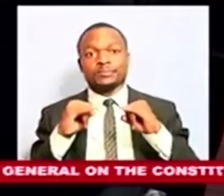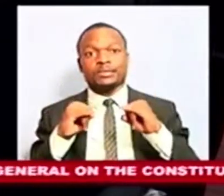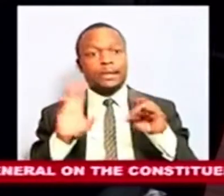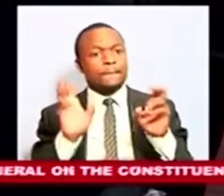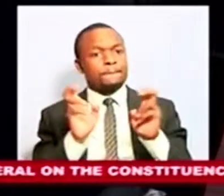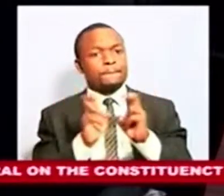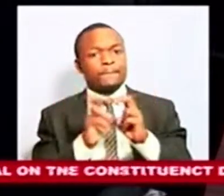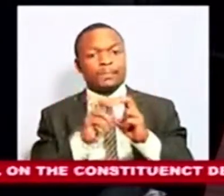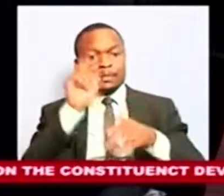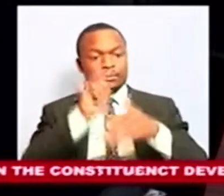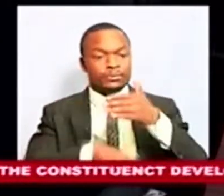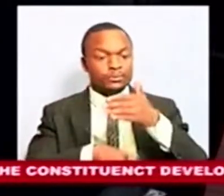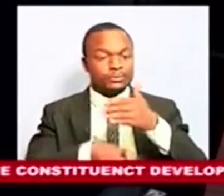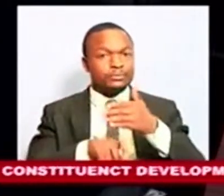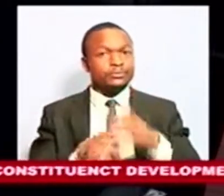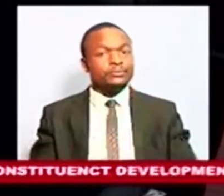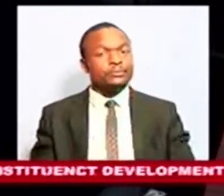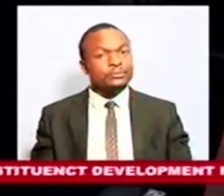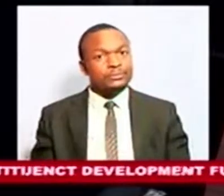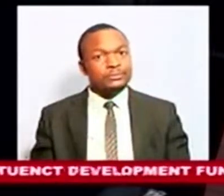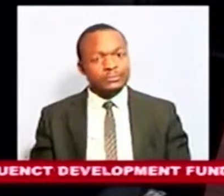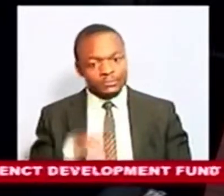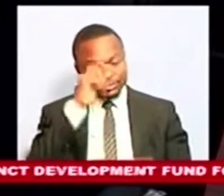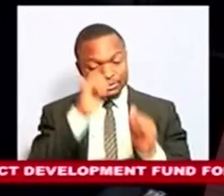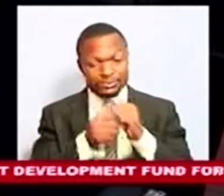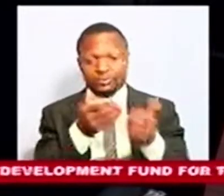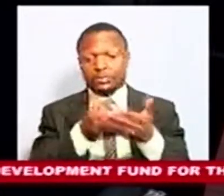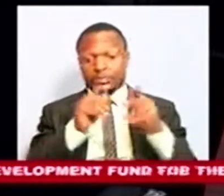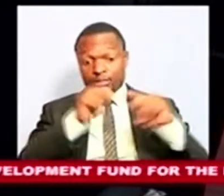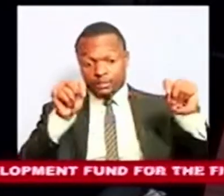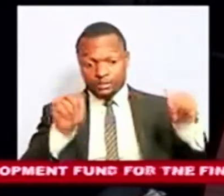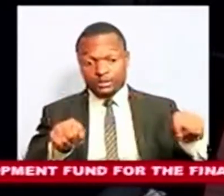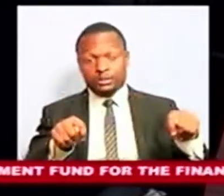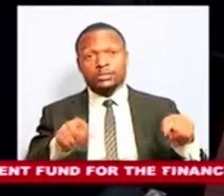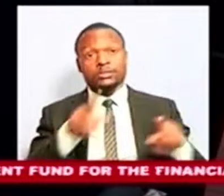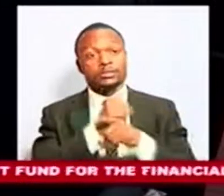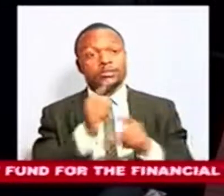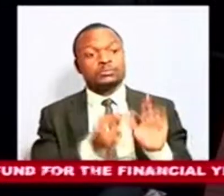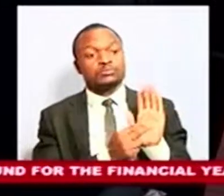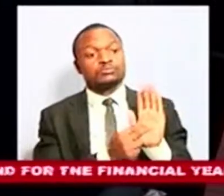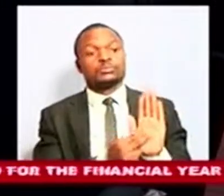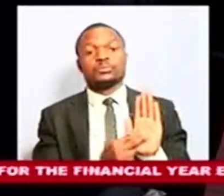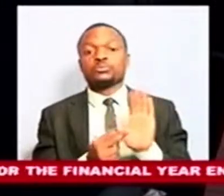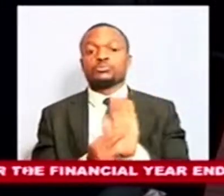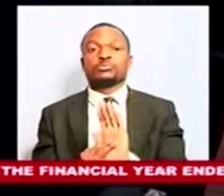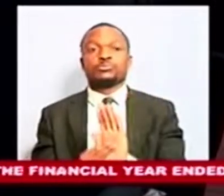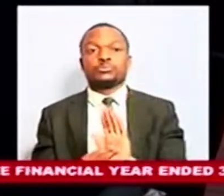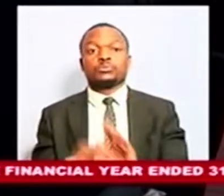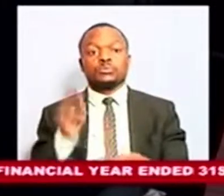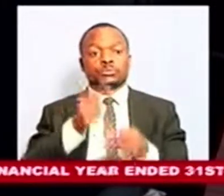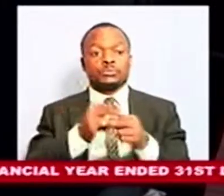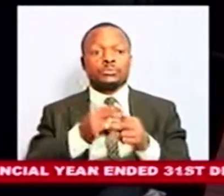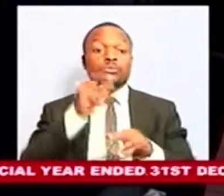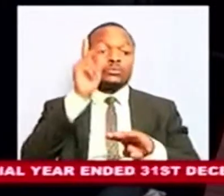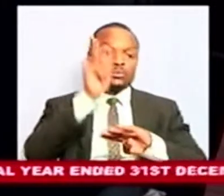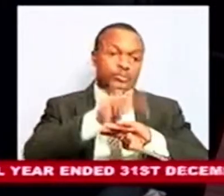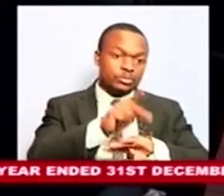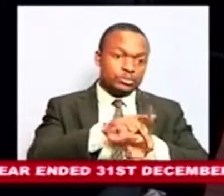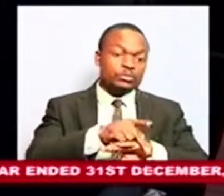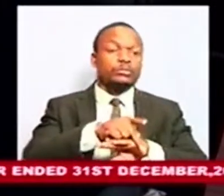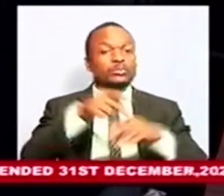contract sum? Because in this table, you are just showing the name of a project,